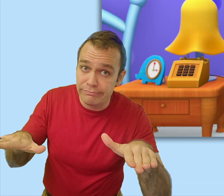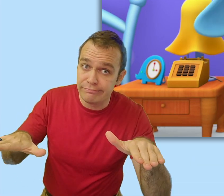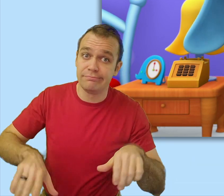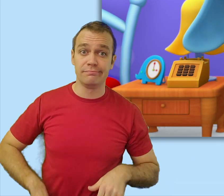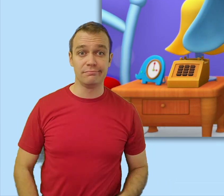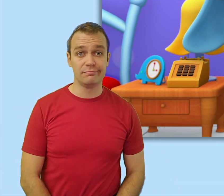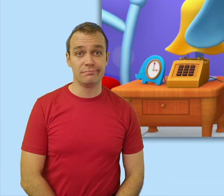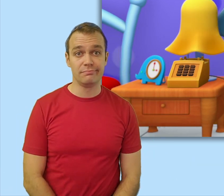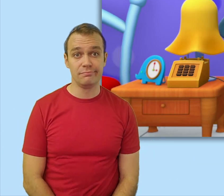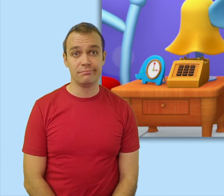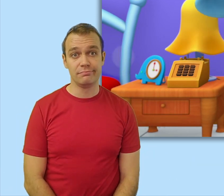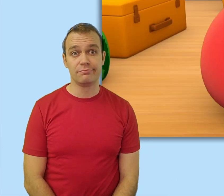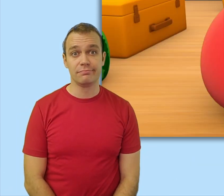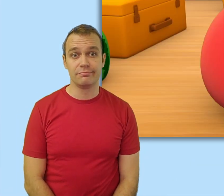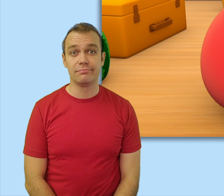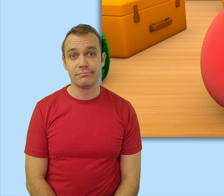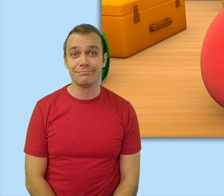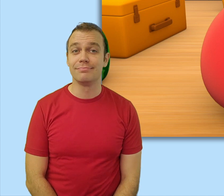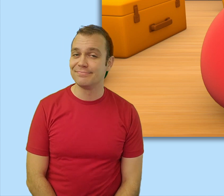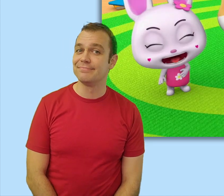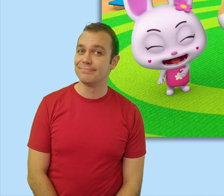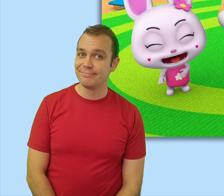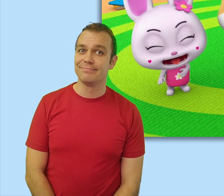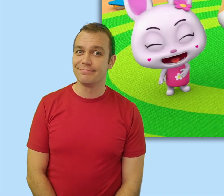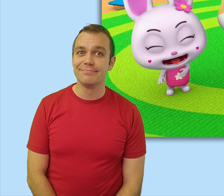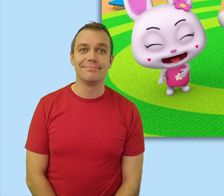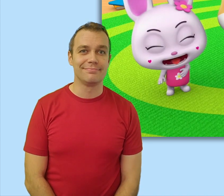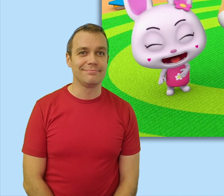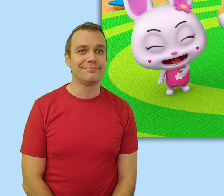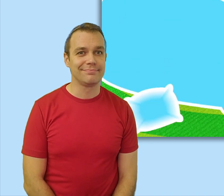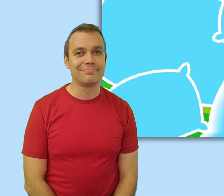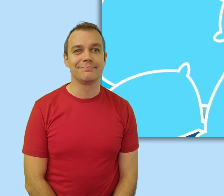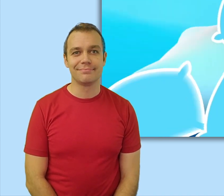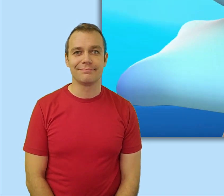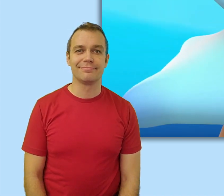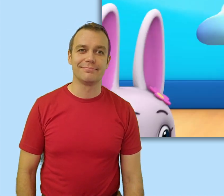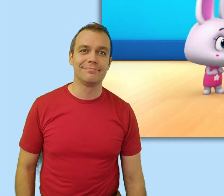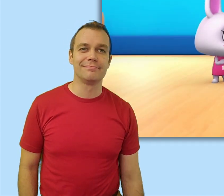jumping on the bed.